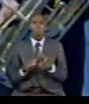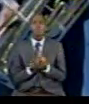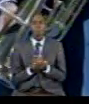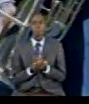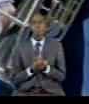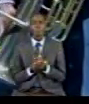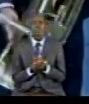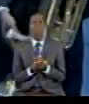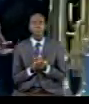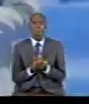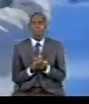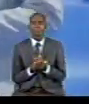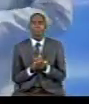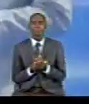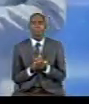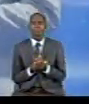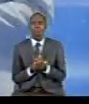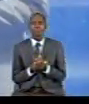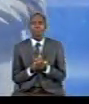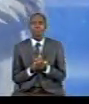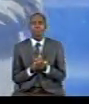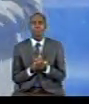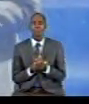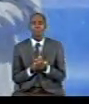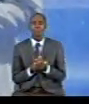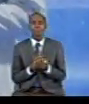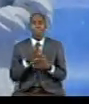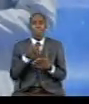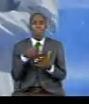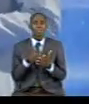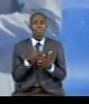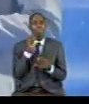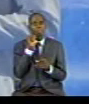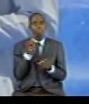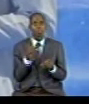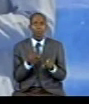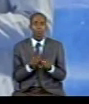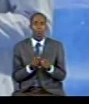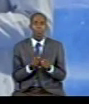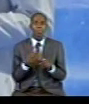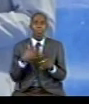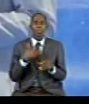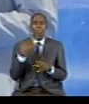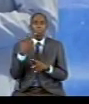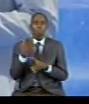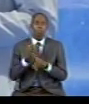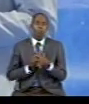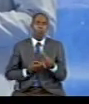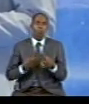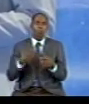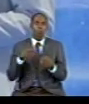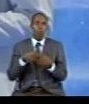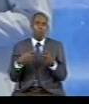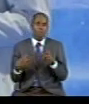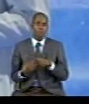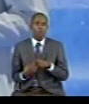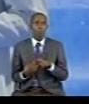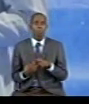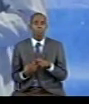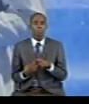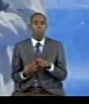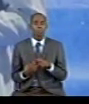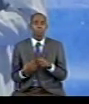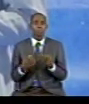Sister Ogbara Rita had a 3-month fixture of fibroadenoma of the breasts with severe